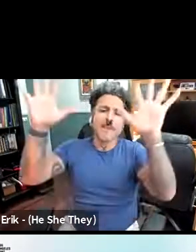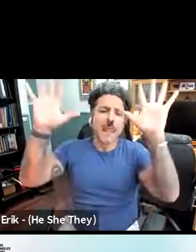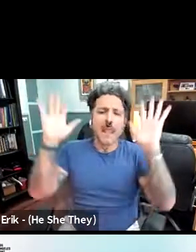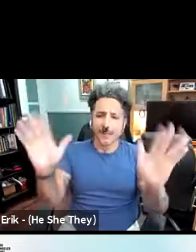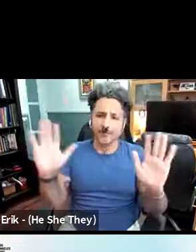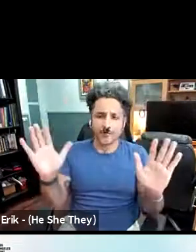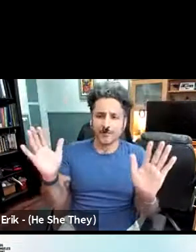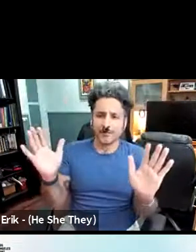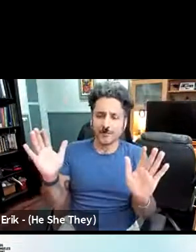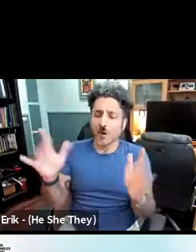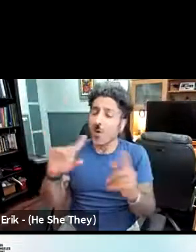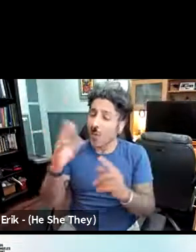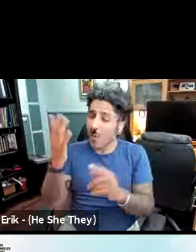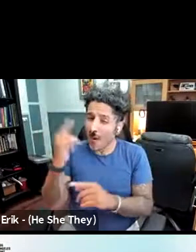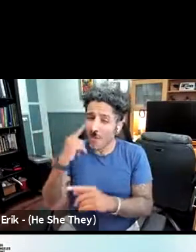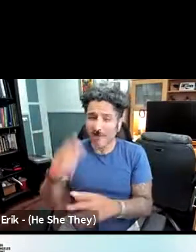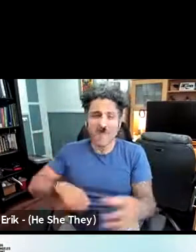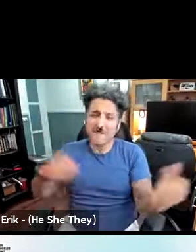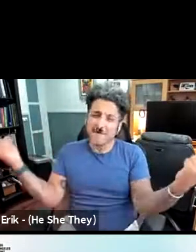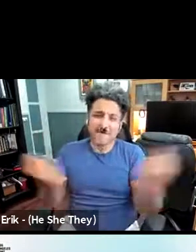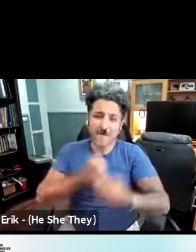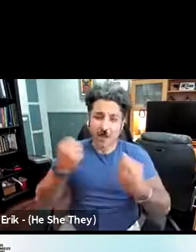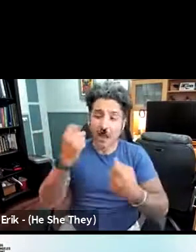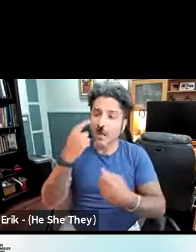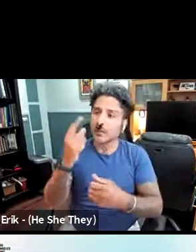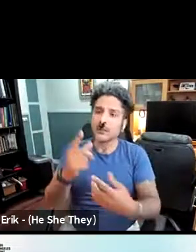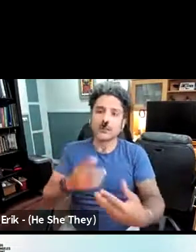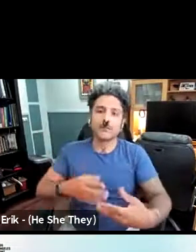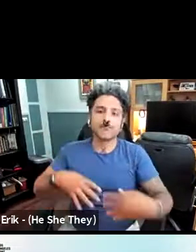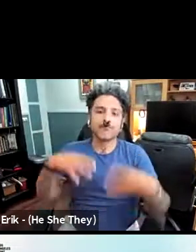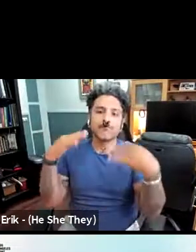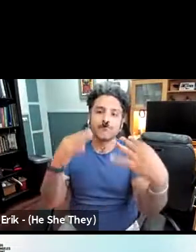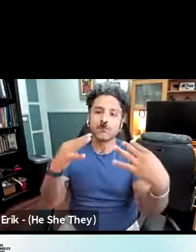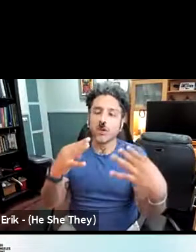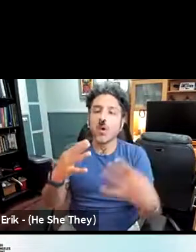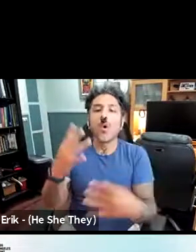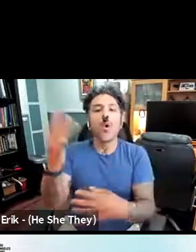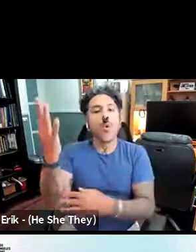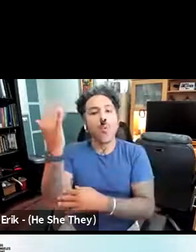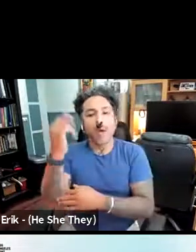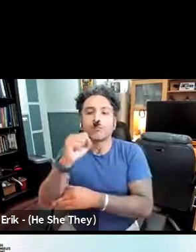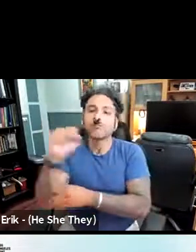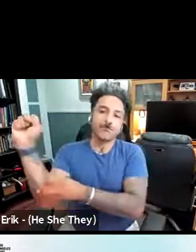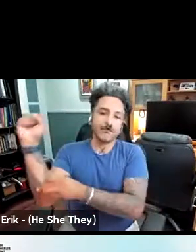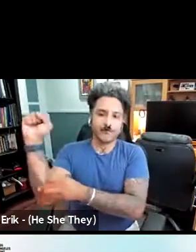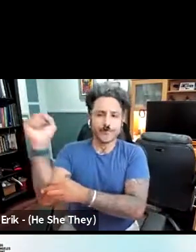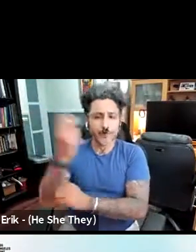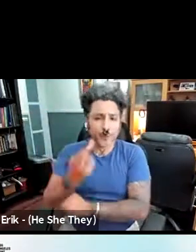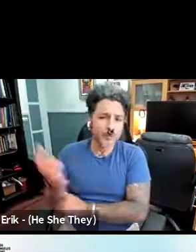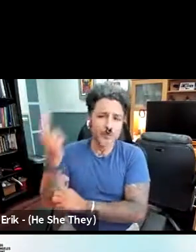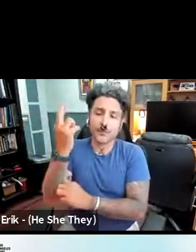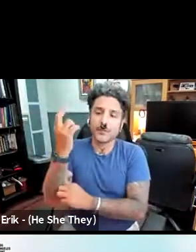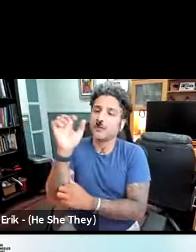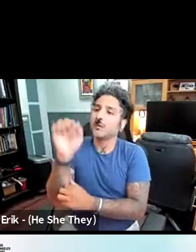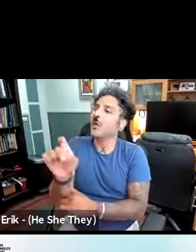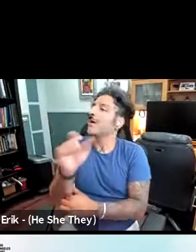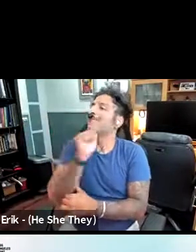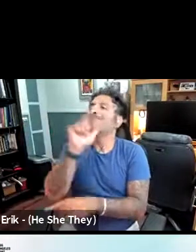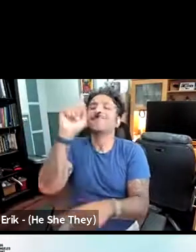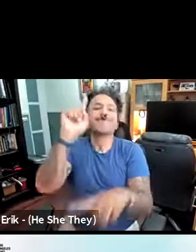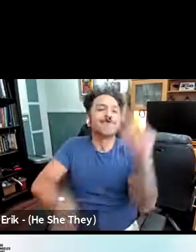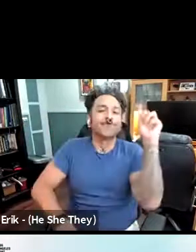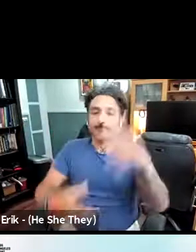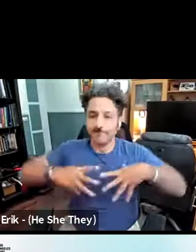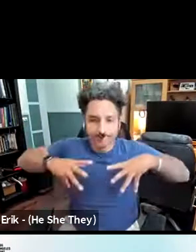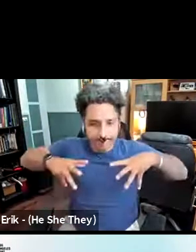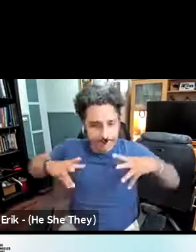so hard. The reason why we have to protest. The reason why we cannot